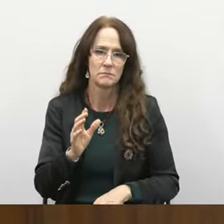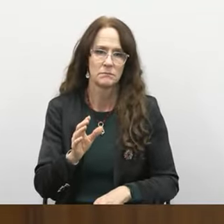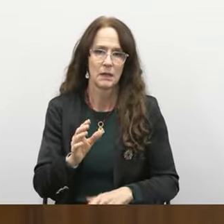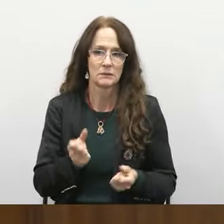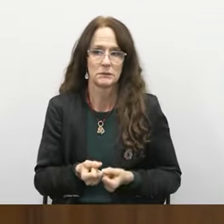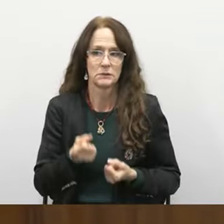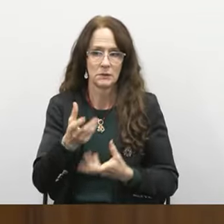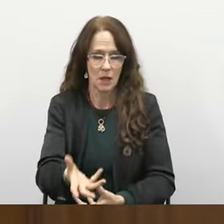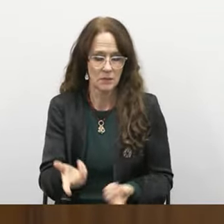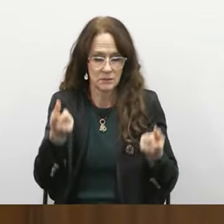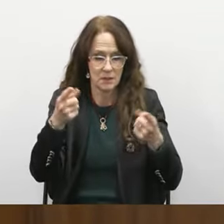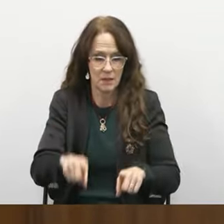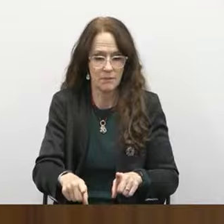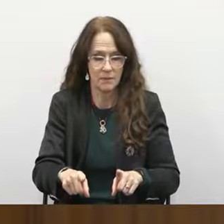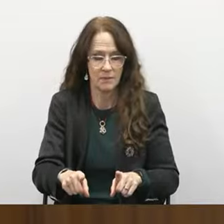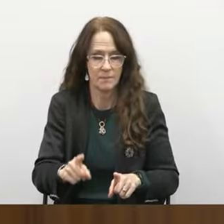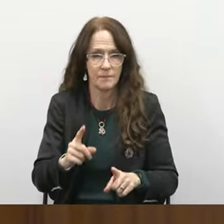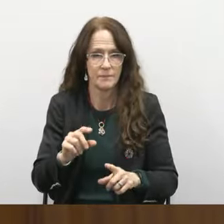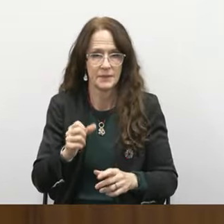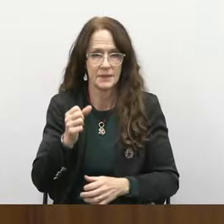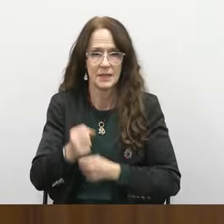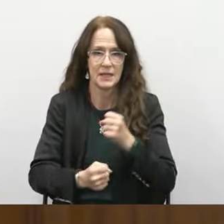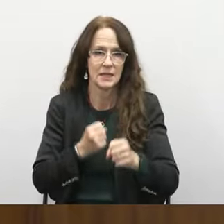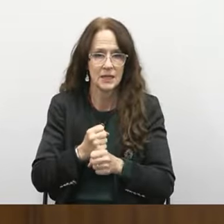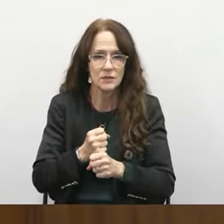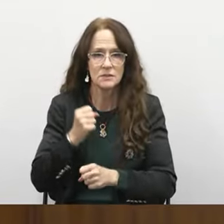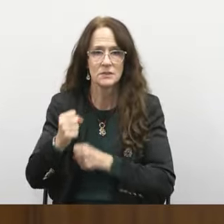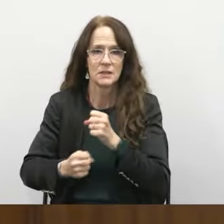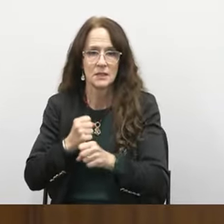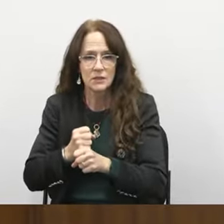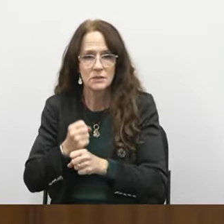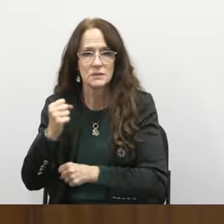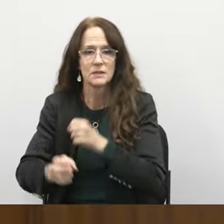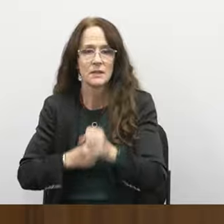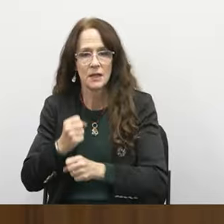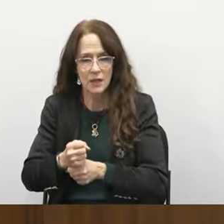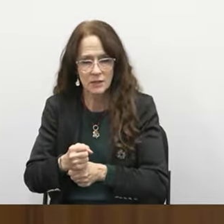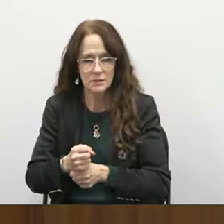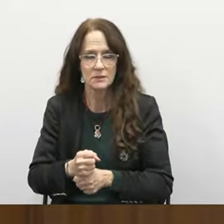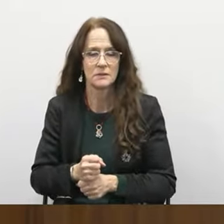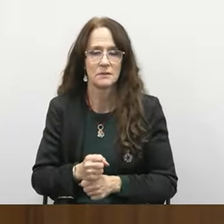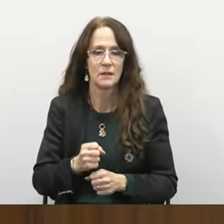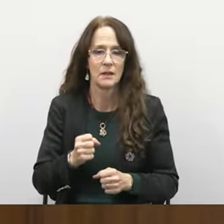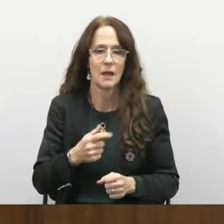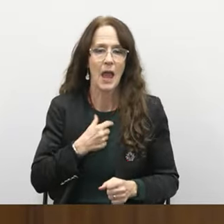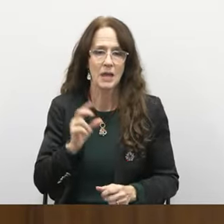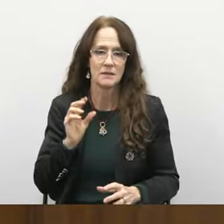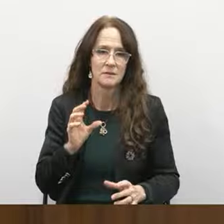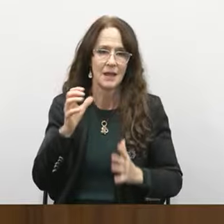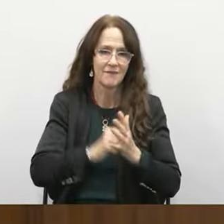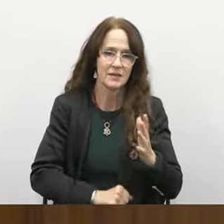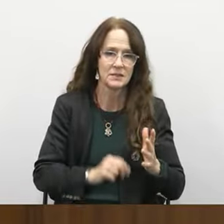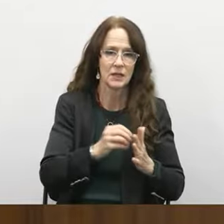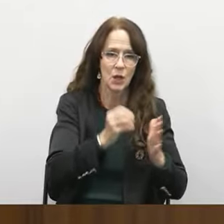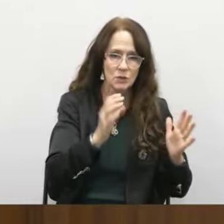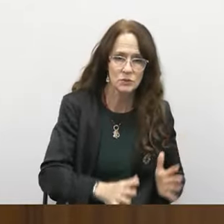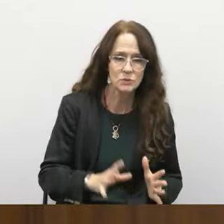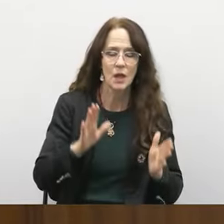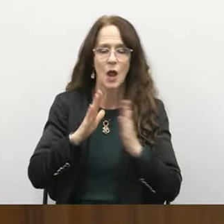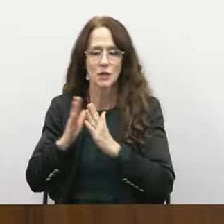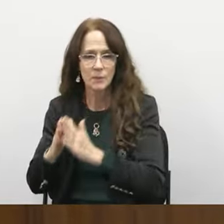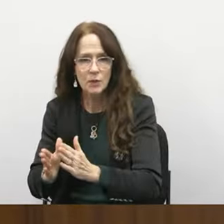correlation to the decades now of divesting in our students in our communities. And so I hear your emotions.